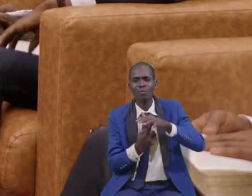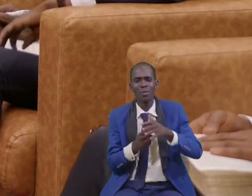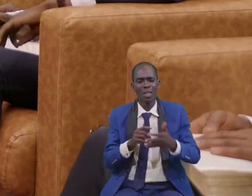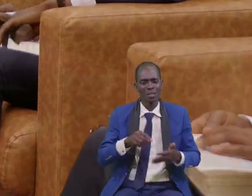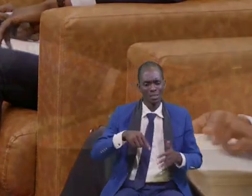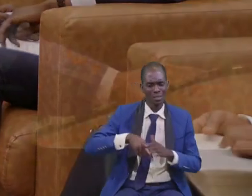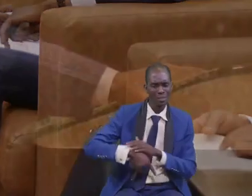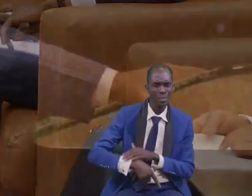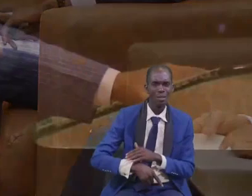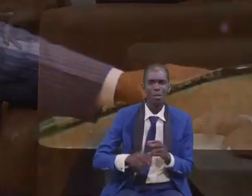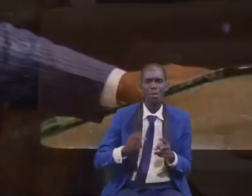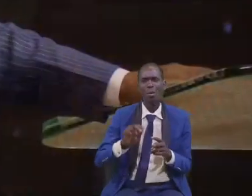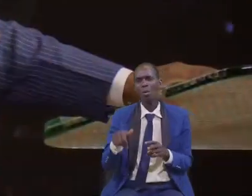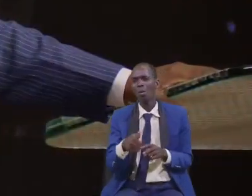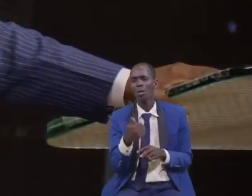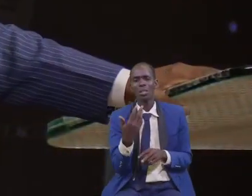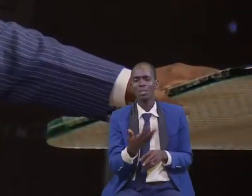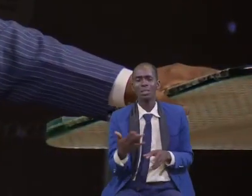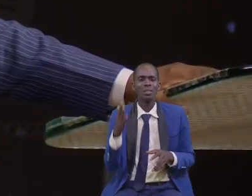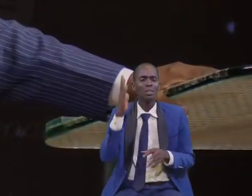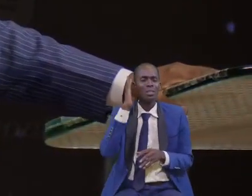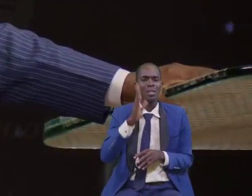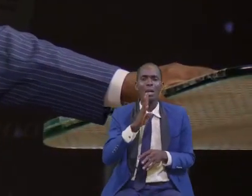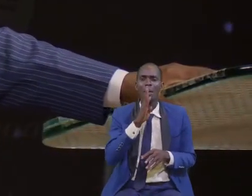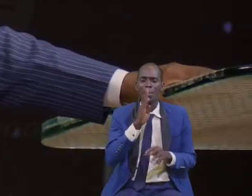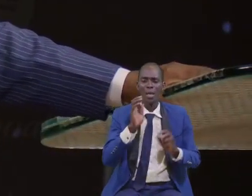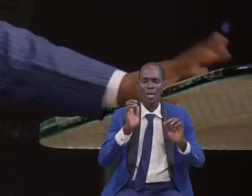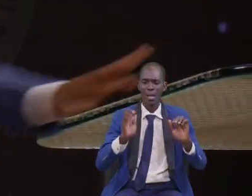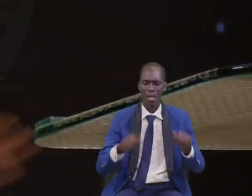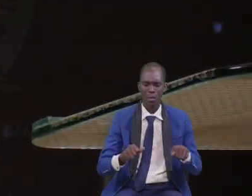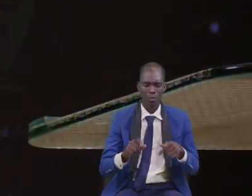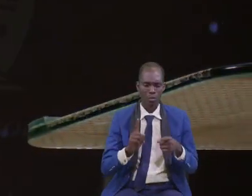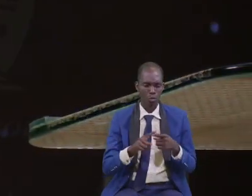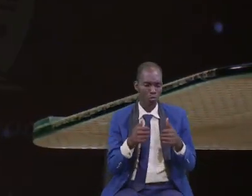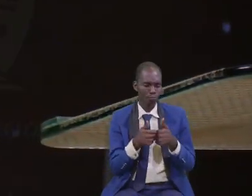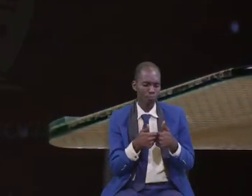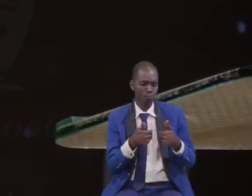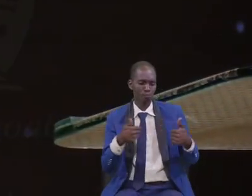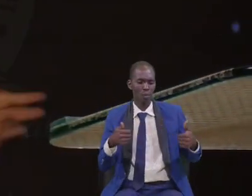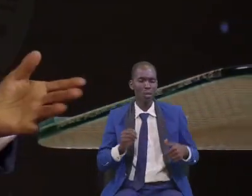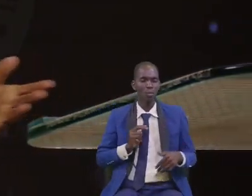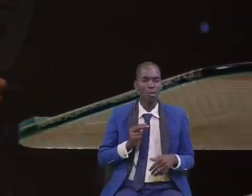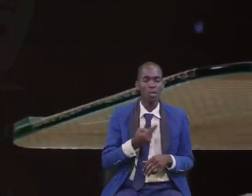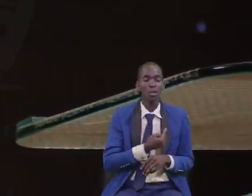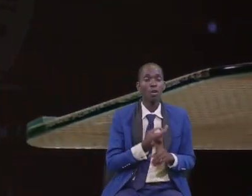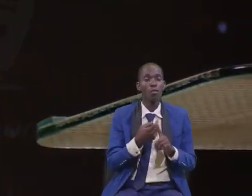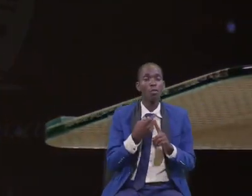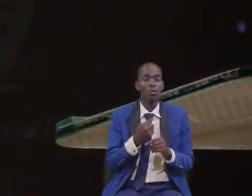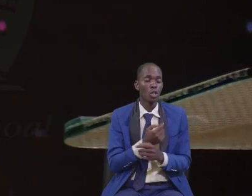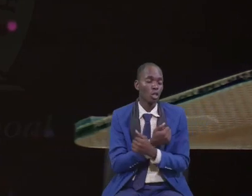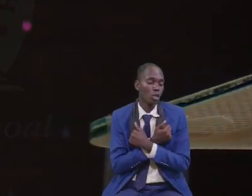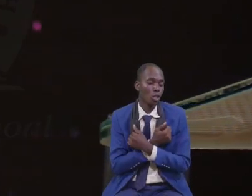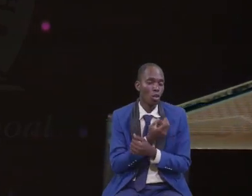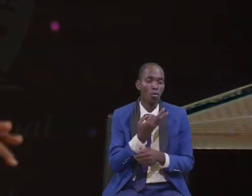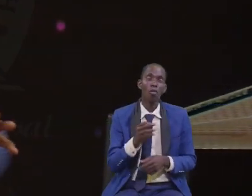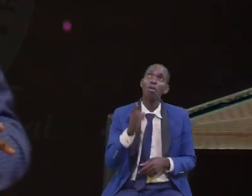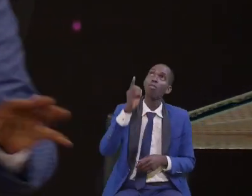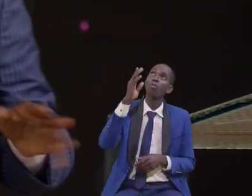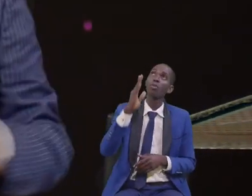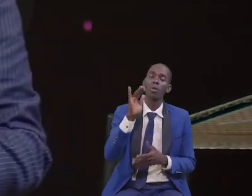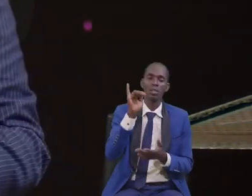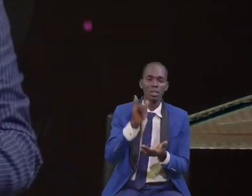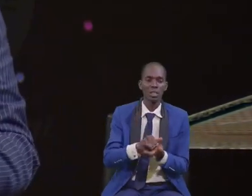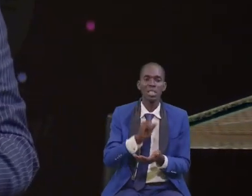other creature shall be able to separate us from the love of God, which is in